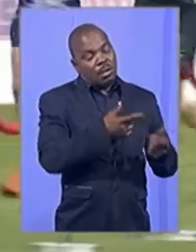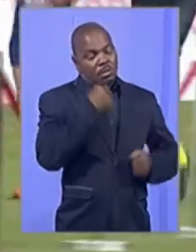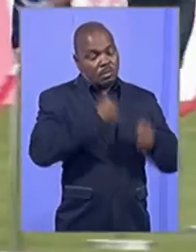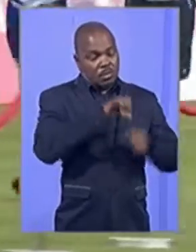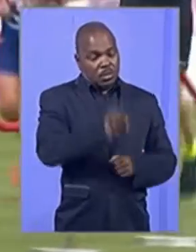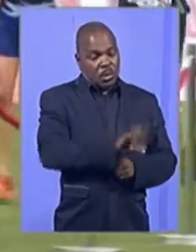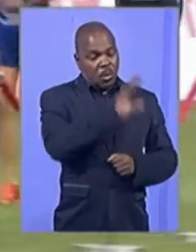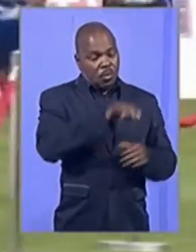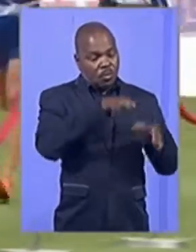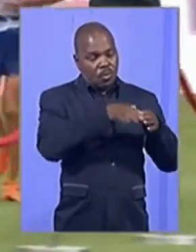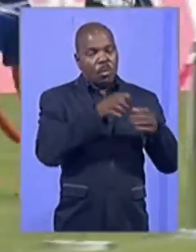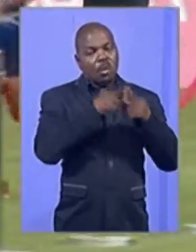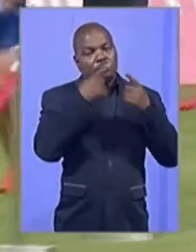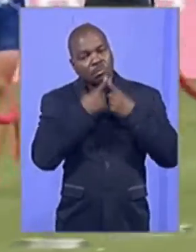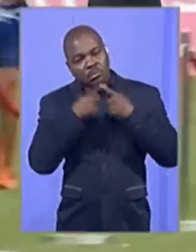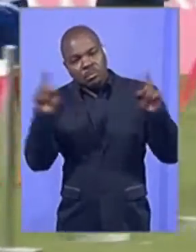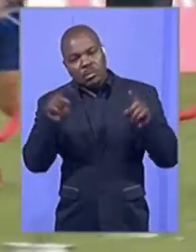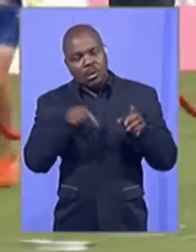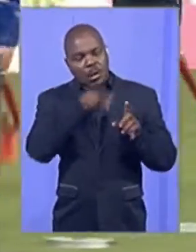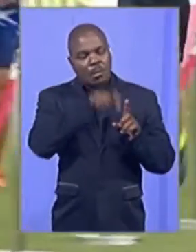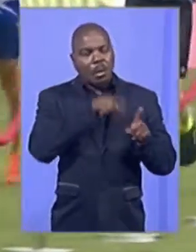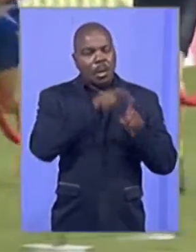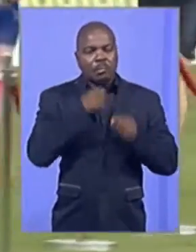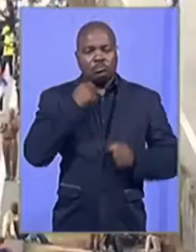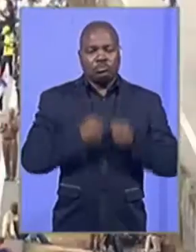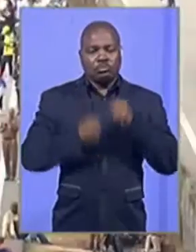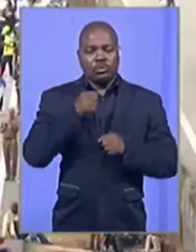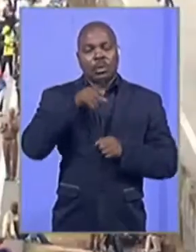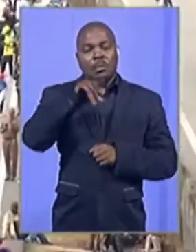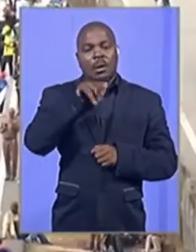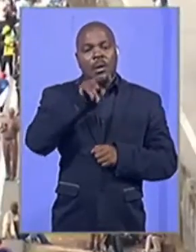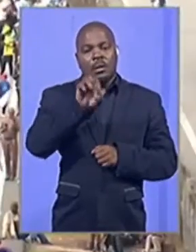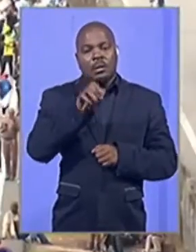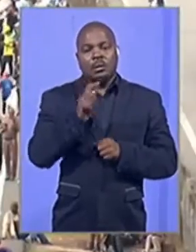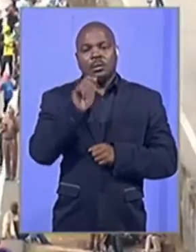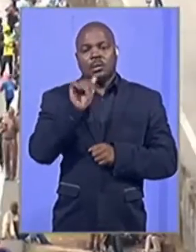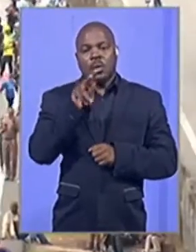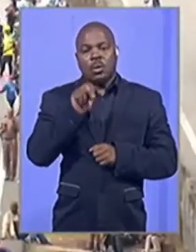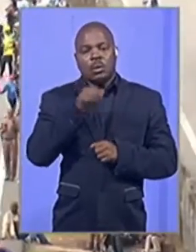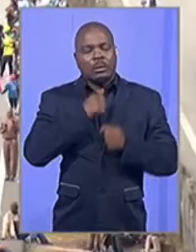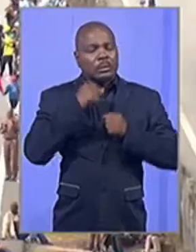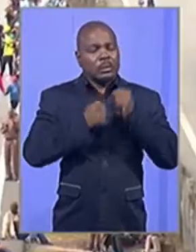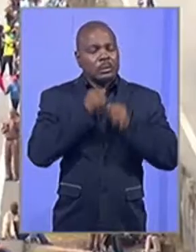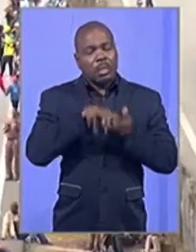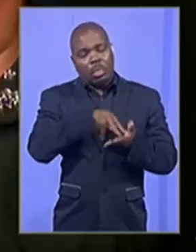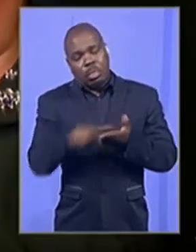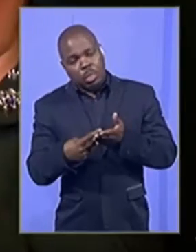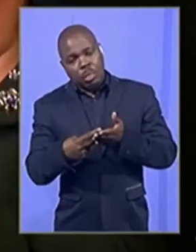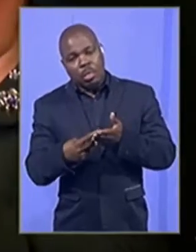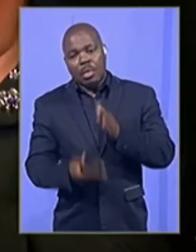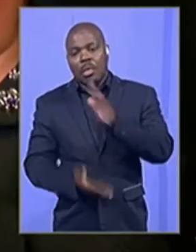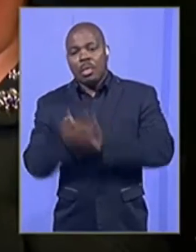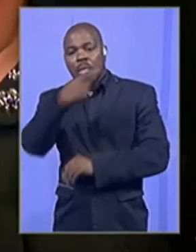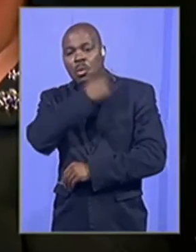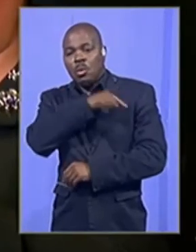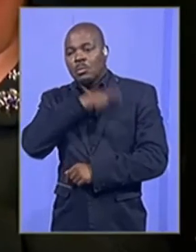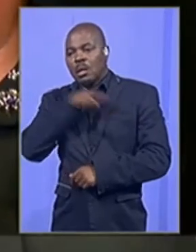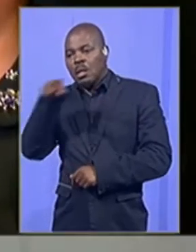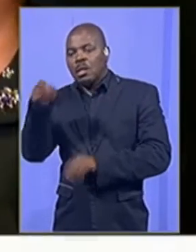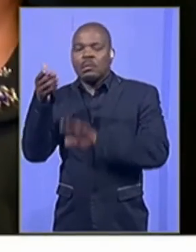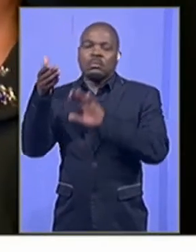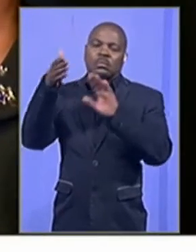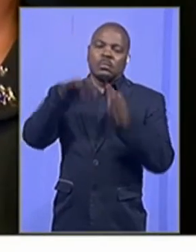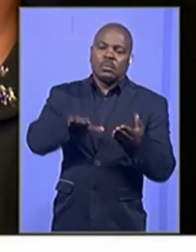e mong wa dimathi tsa sona o ile a kgeya ha le Pine Town mme a hlokahala ha morao sepetlele. We also wish